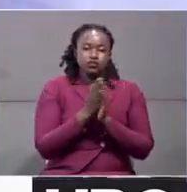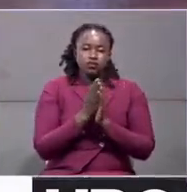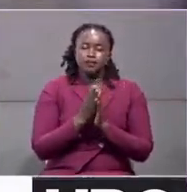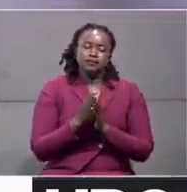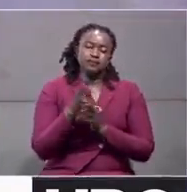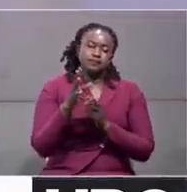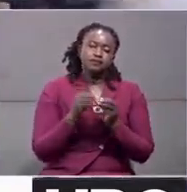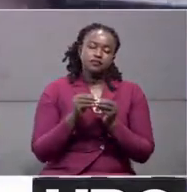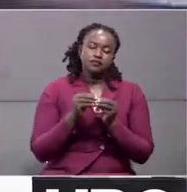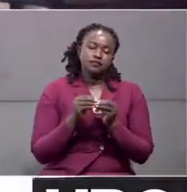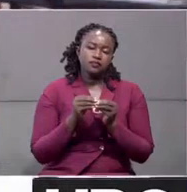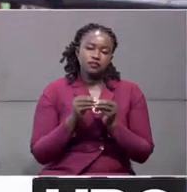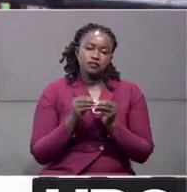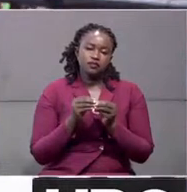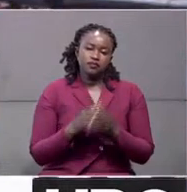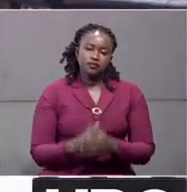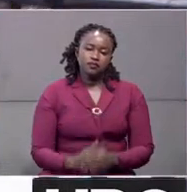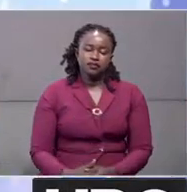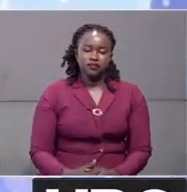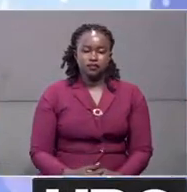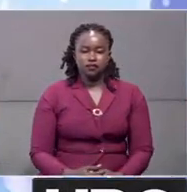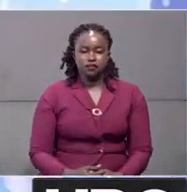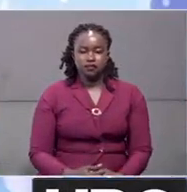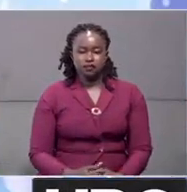Kemgisa, UBC News.